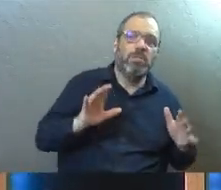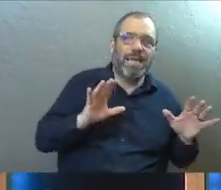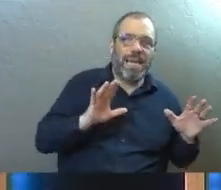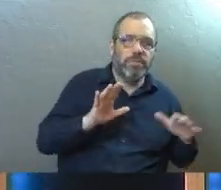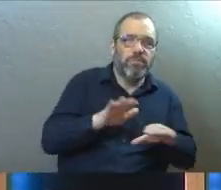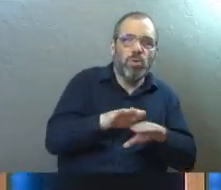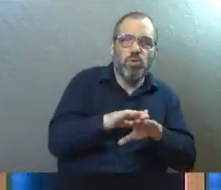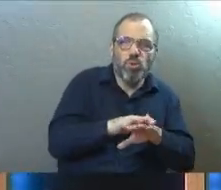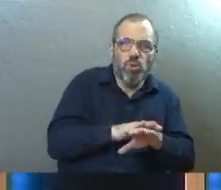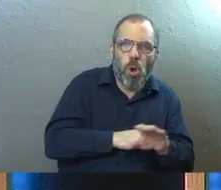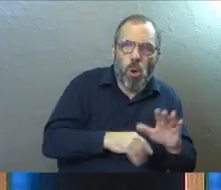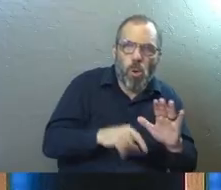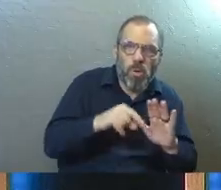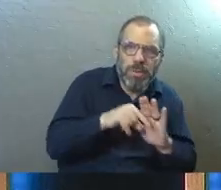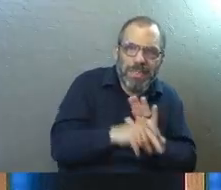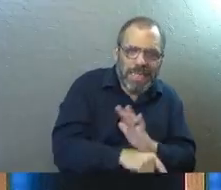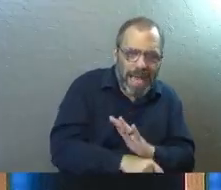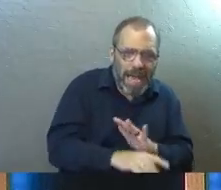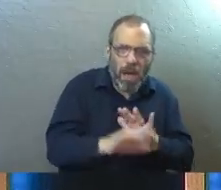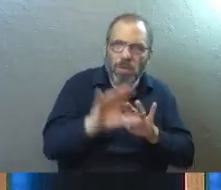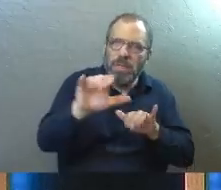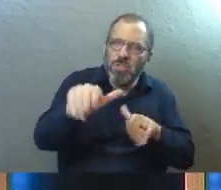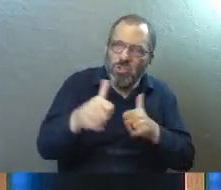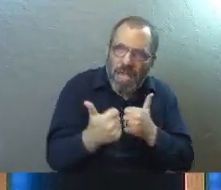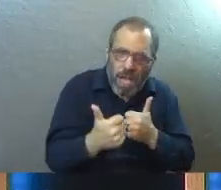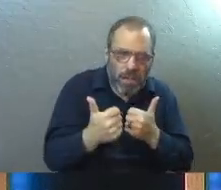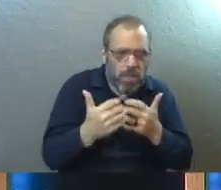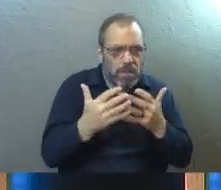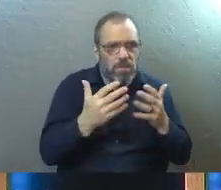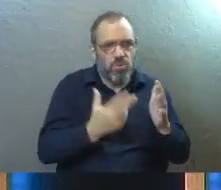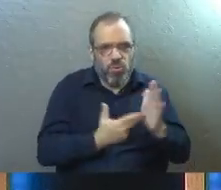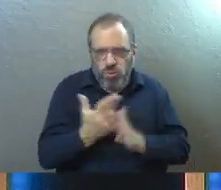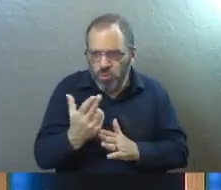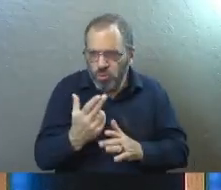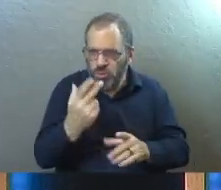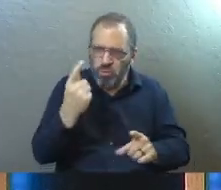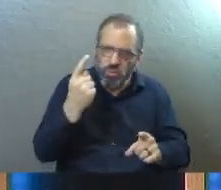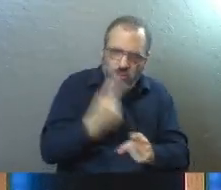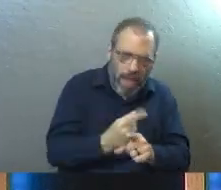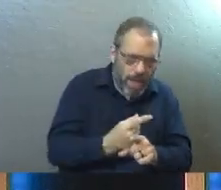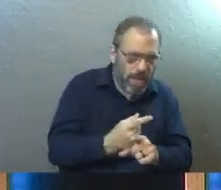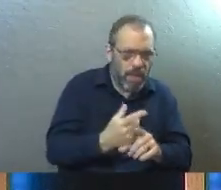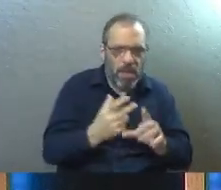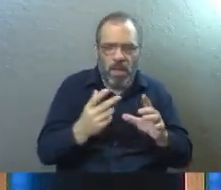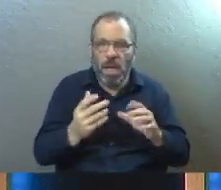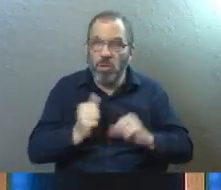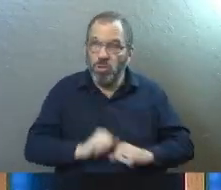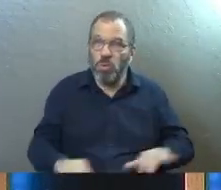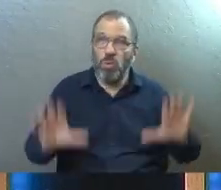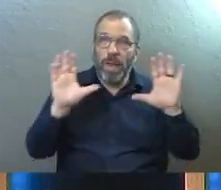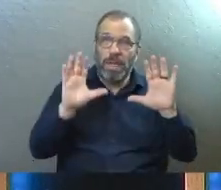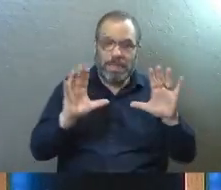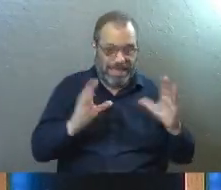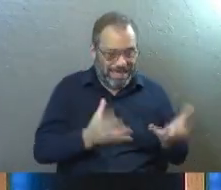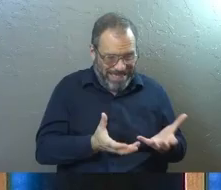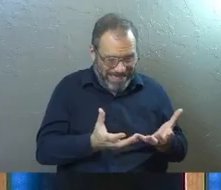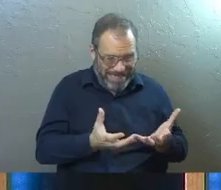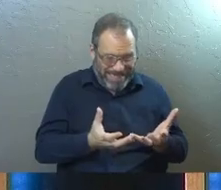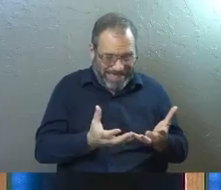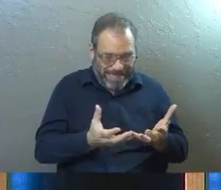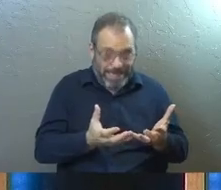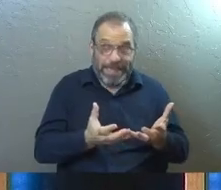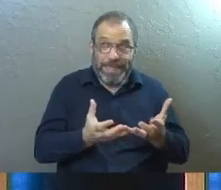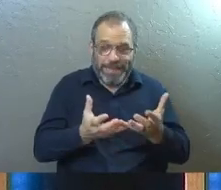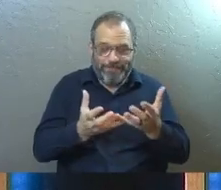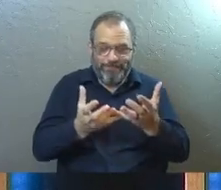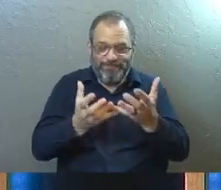down a little bit. Surrender means I have to be challenged in what I think to be true or what I think to be okay. Surrender means that I have to relinquish